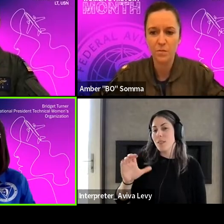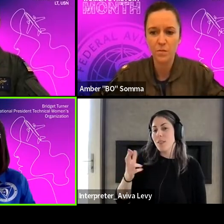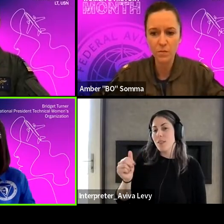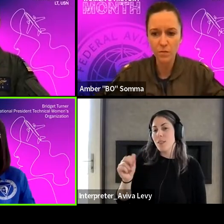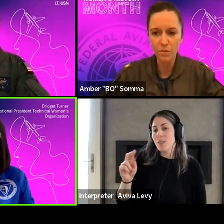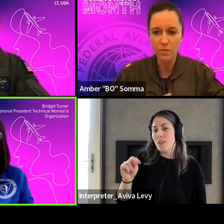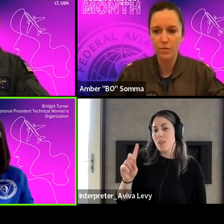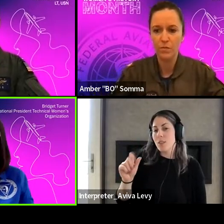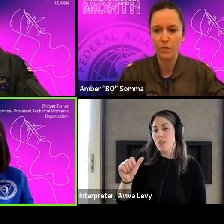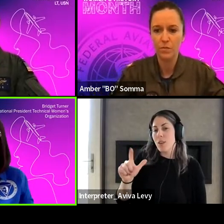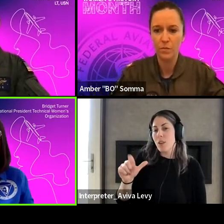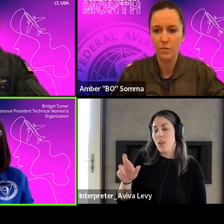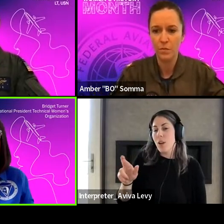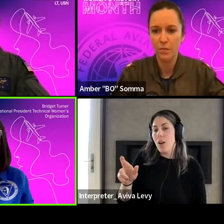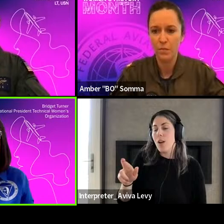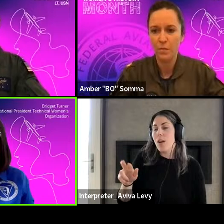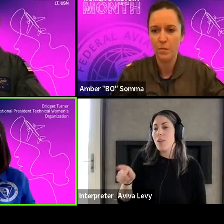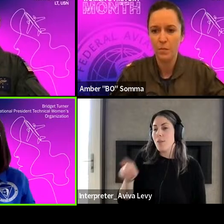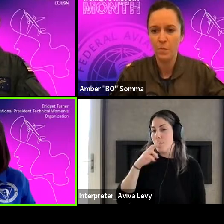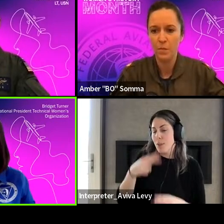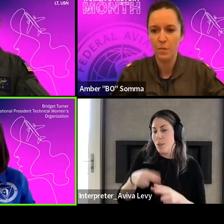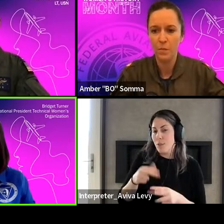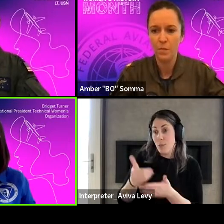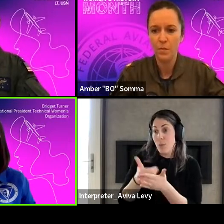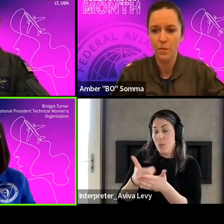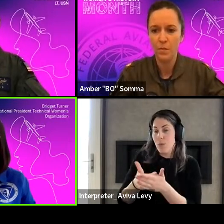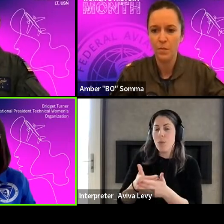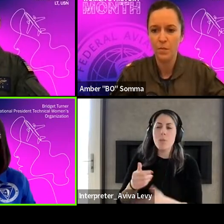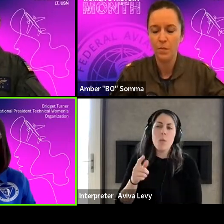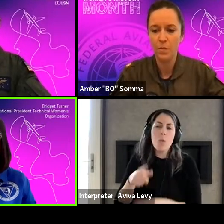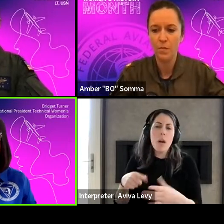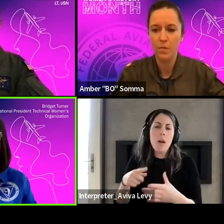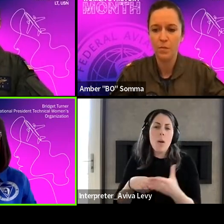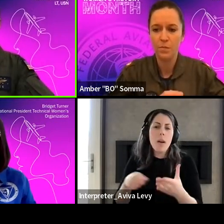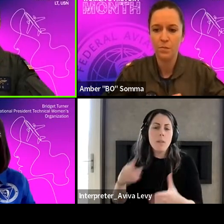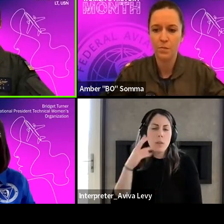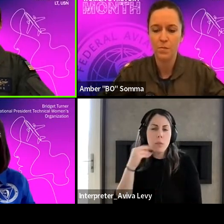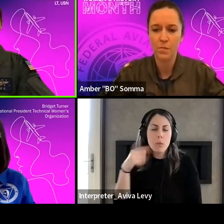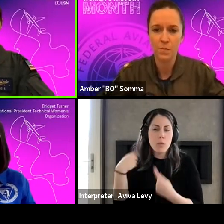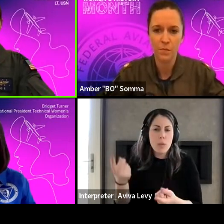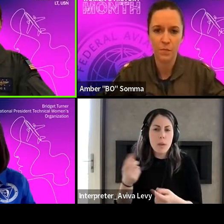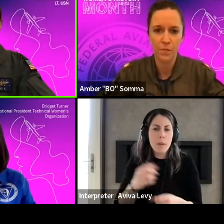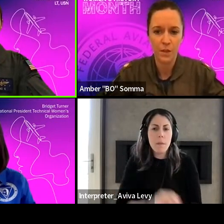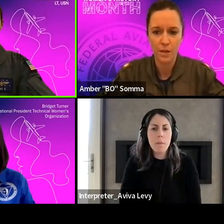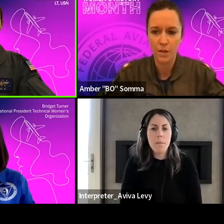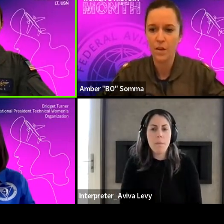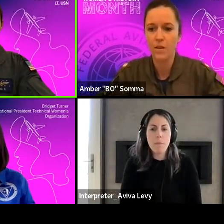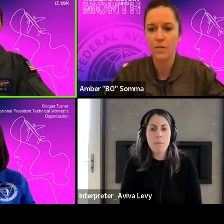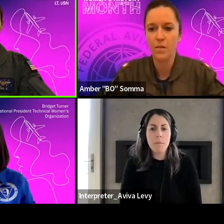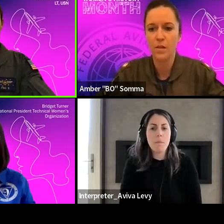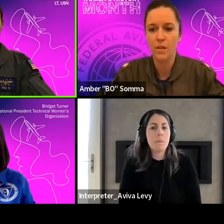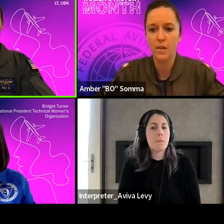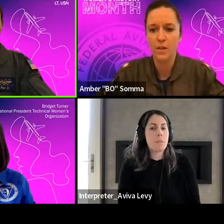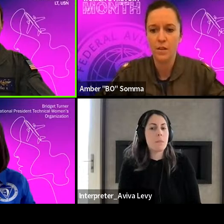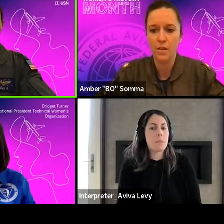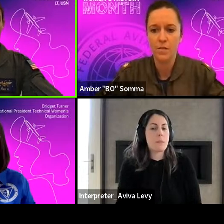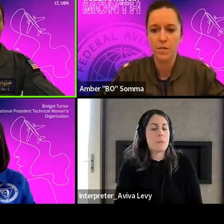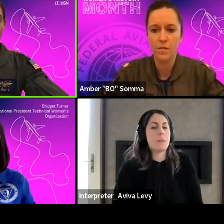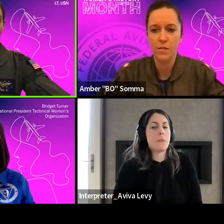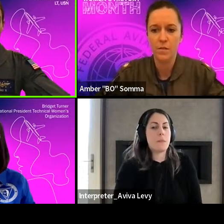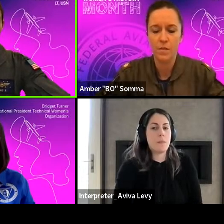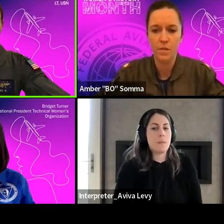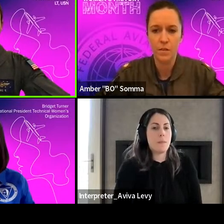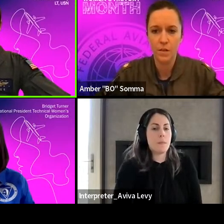but what have you experienced so far with that? Well, I definitely second